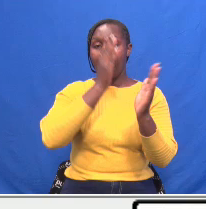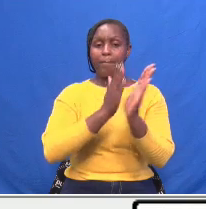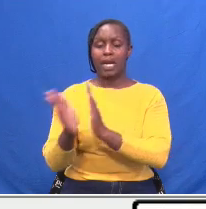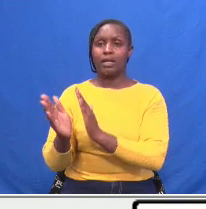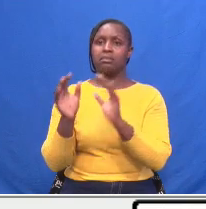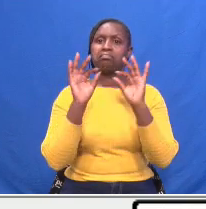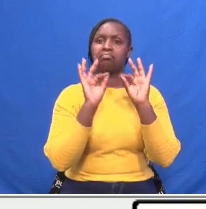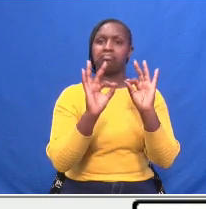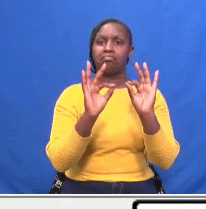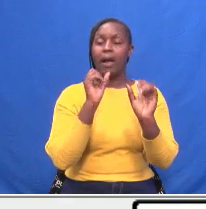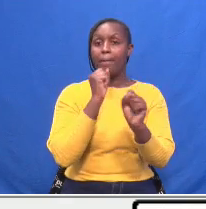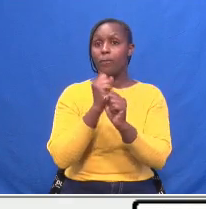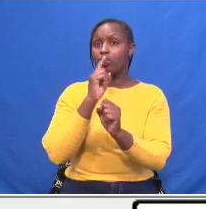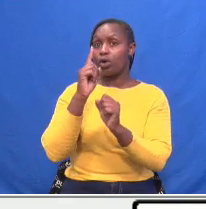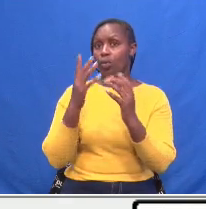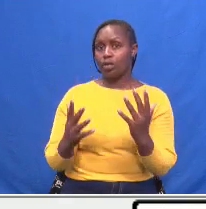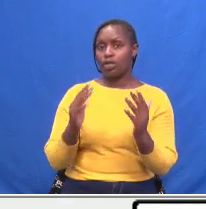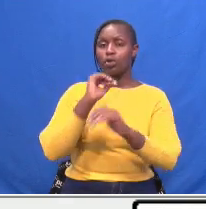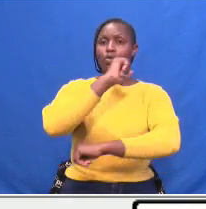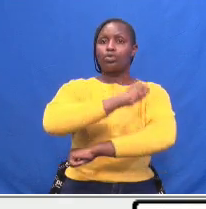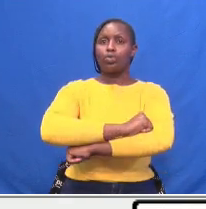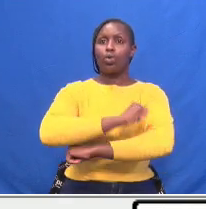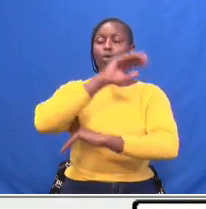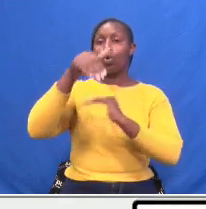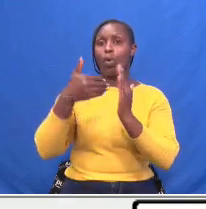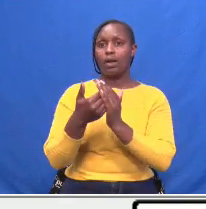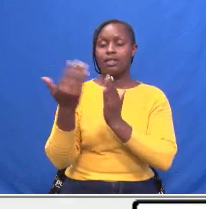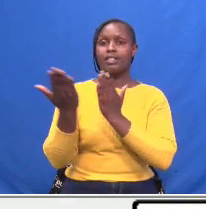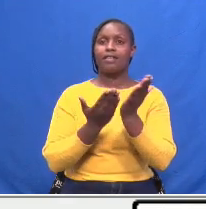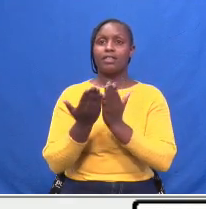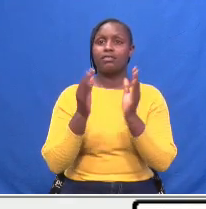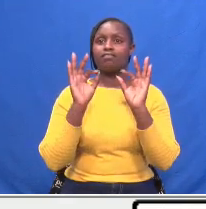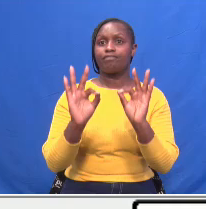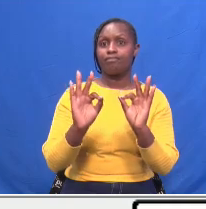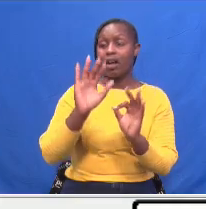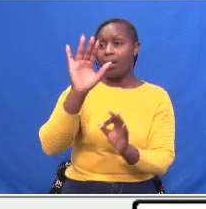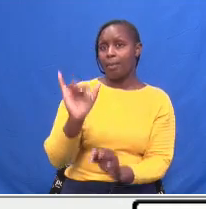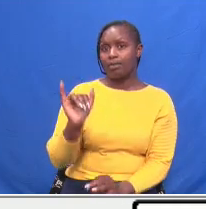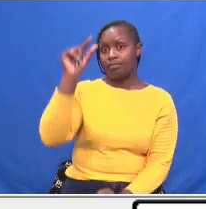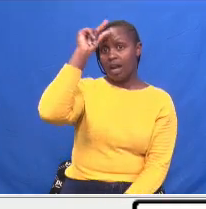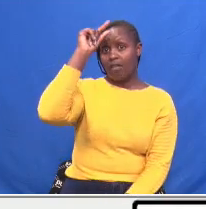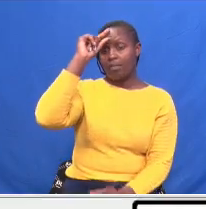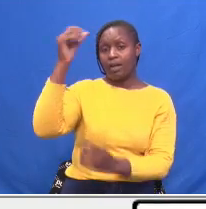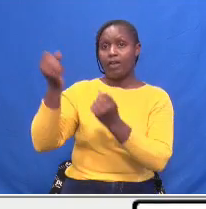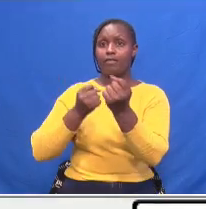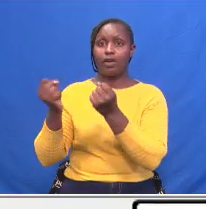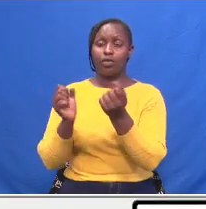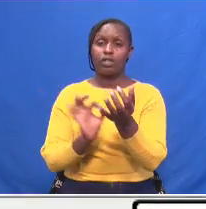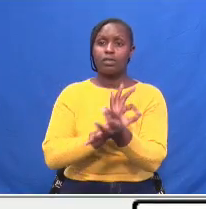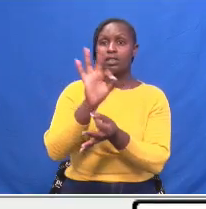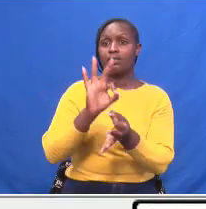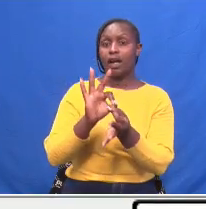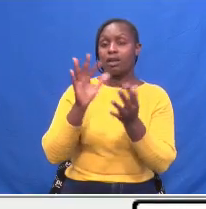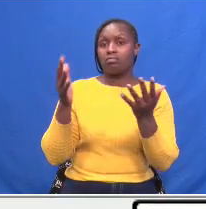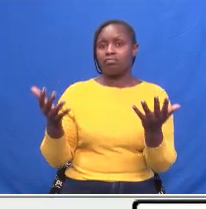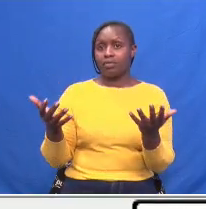that all schools are served very well by government vehicles, particularly